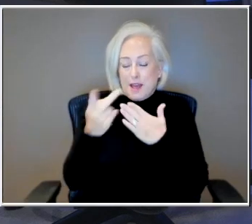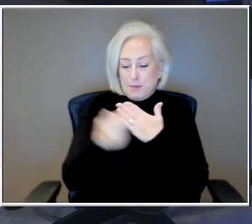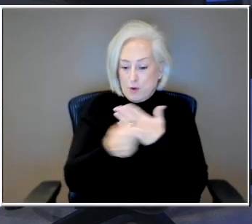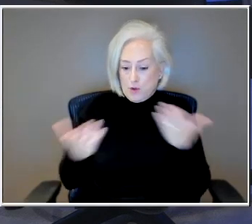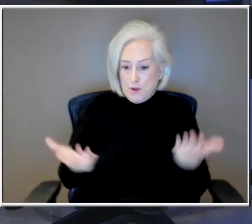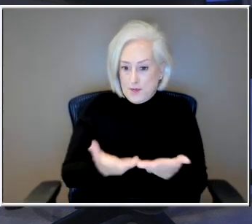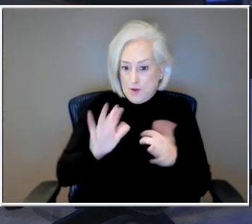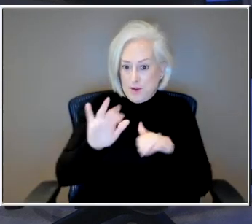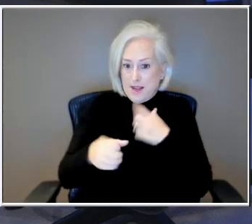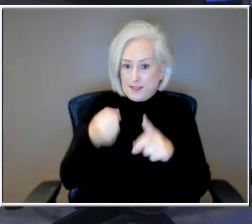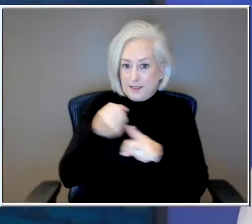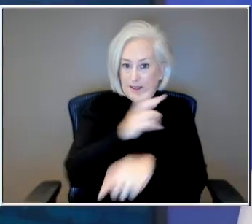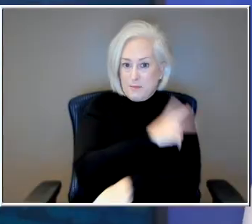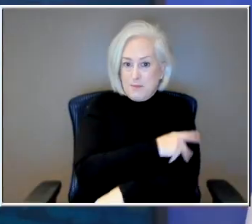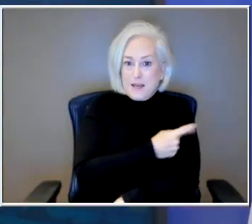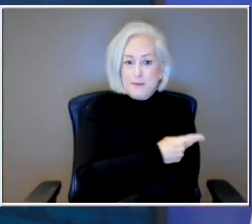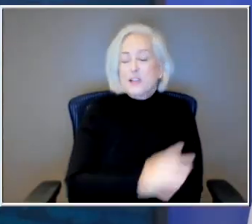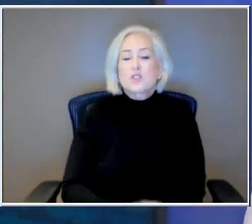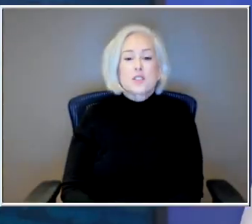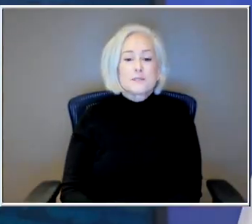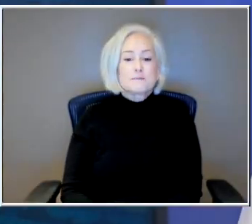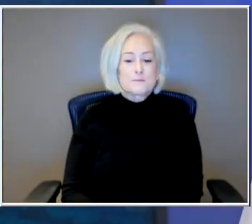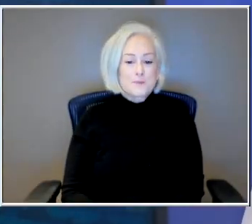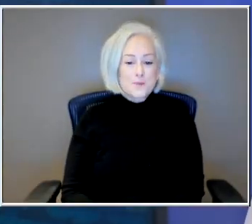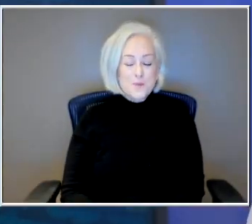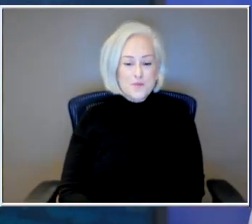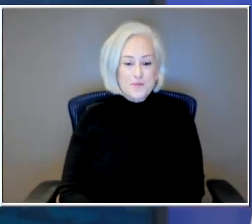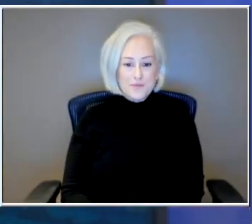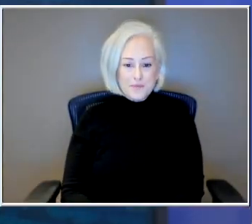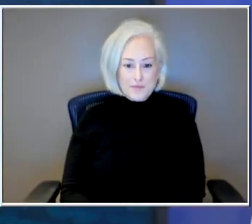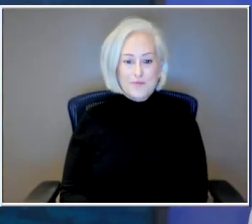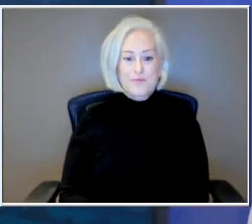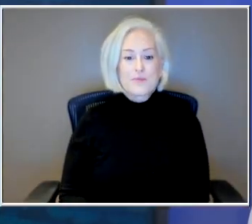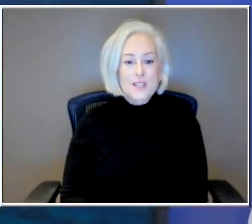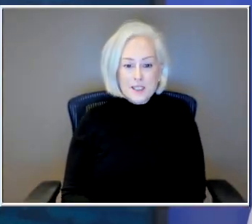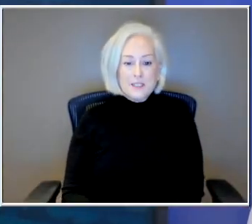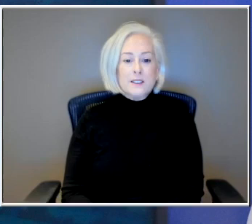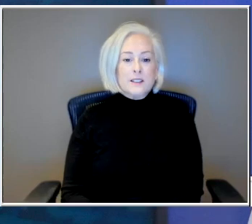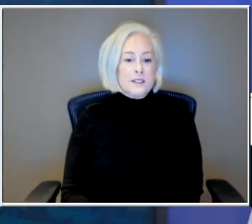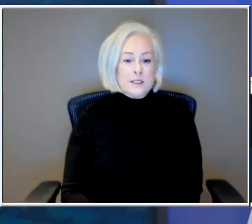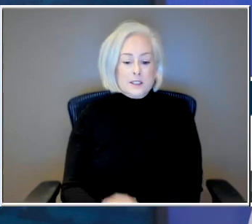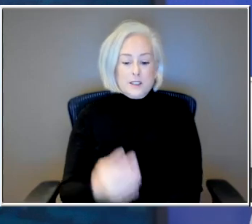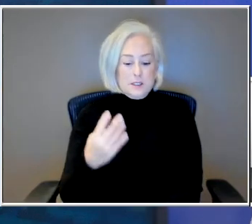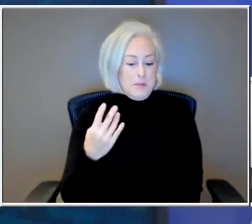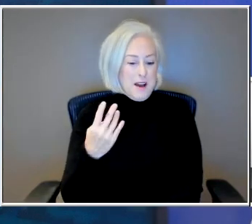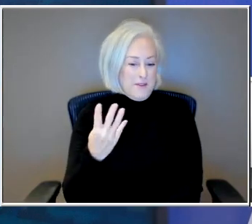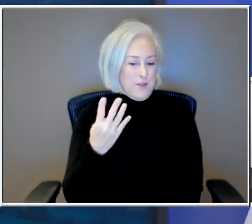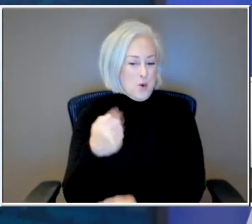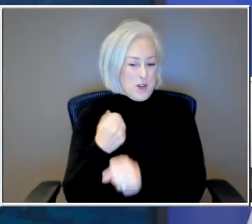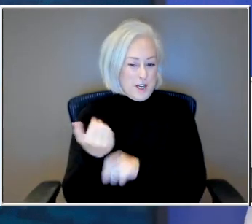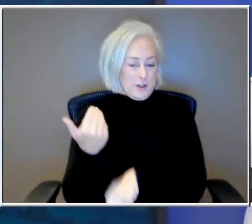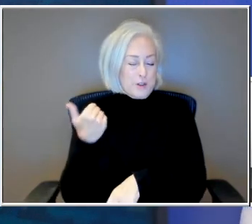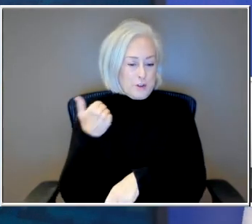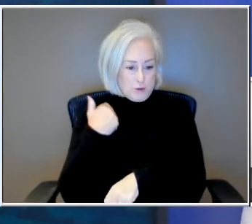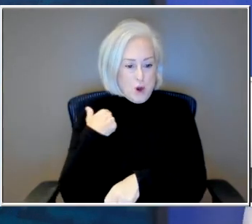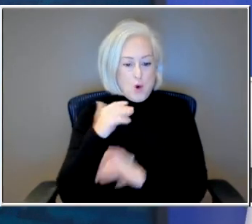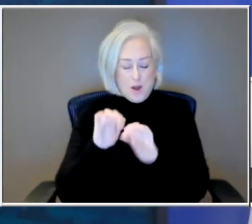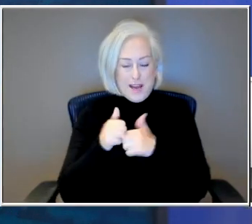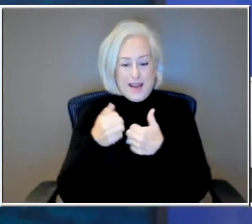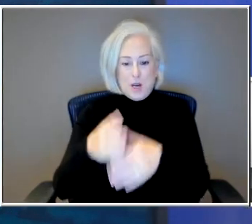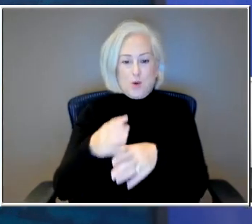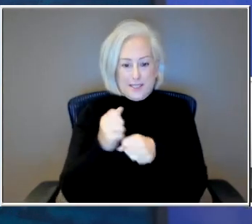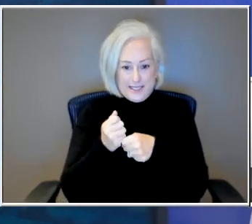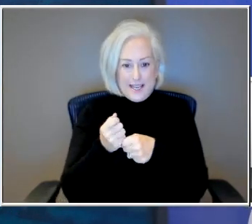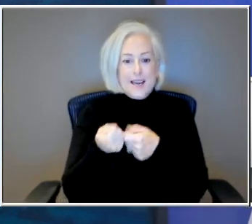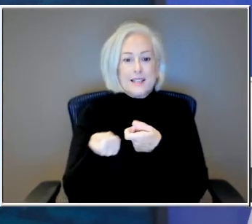patients. Like Ryan said, the allocation had changed 4 years ago, and the number of patients we could transplant